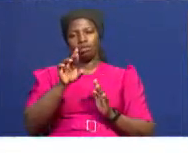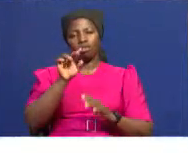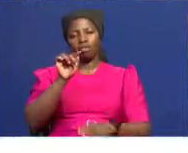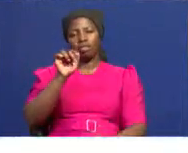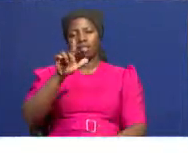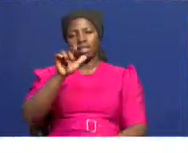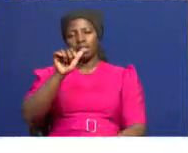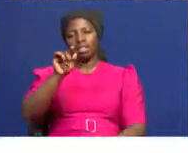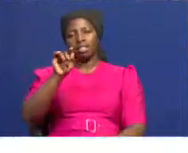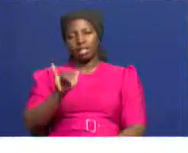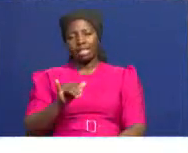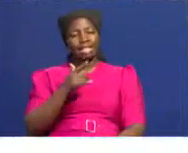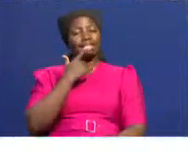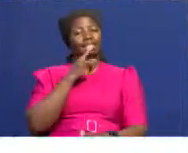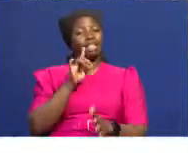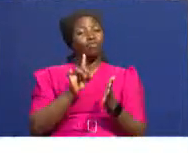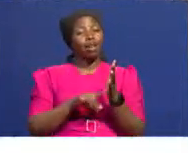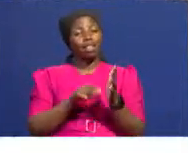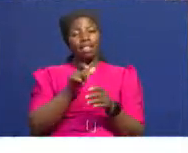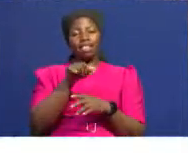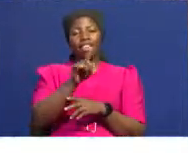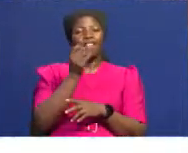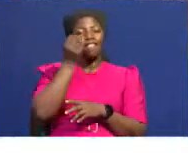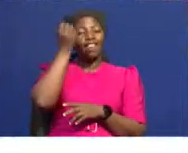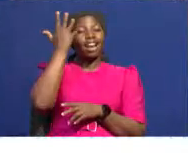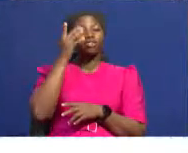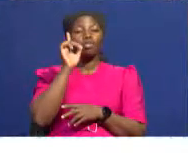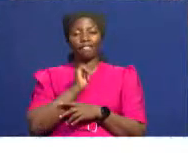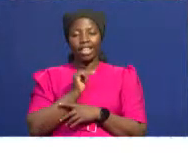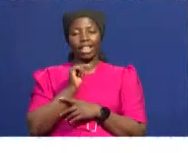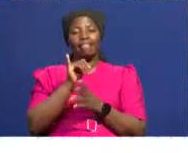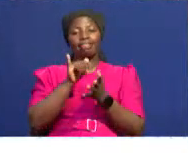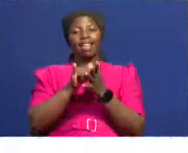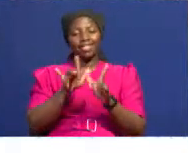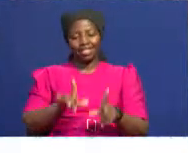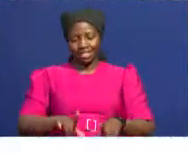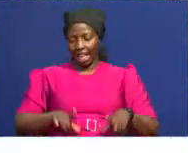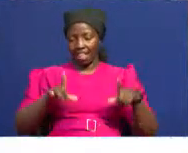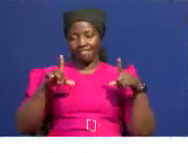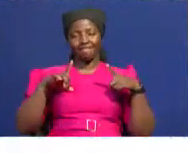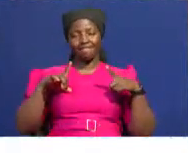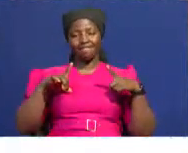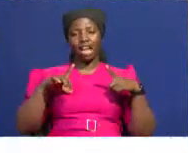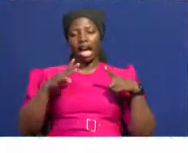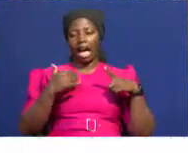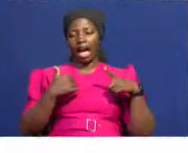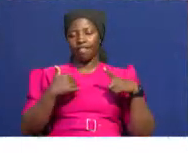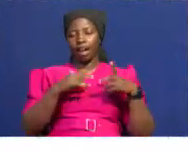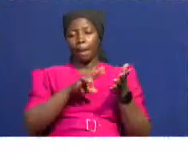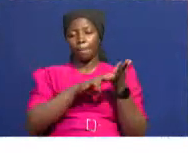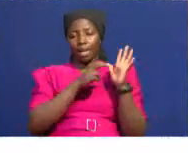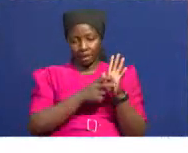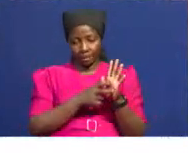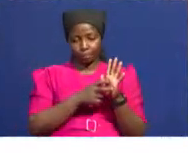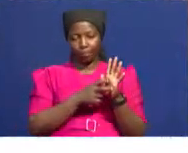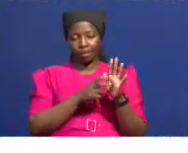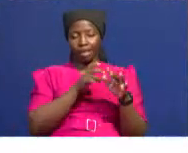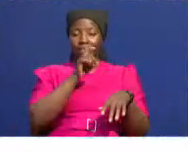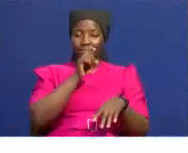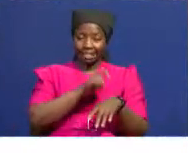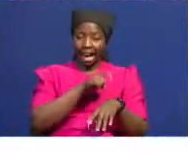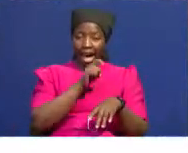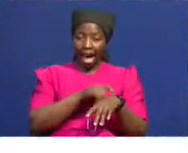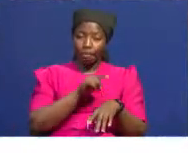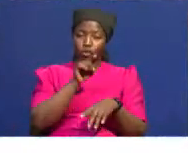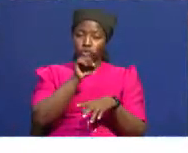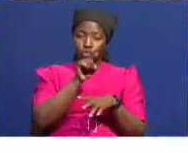saying that he had realized that life has a meaning when